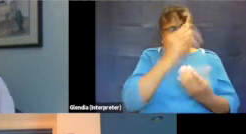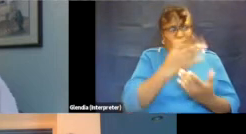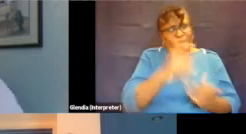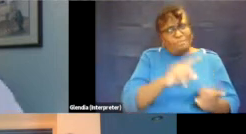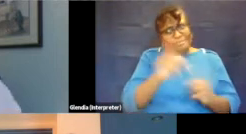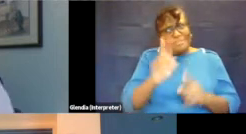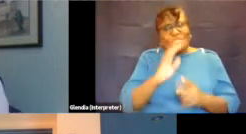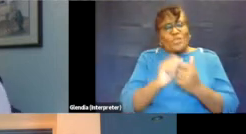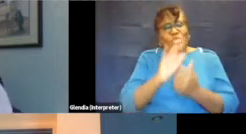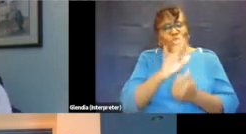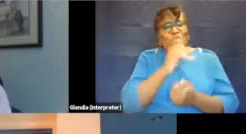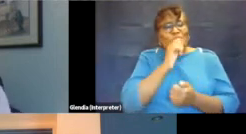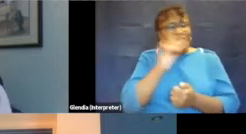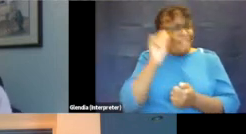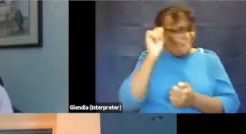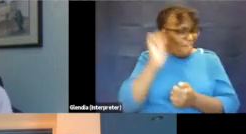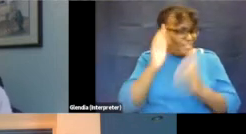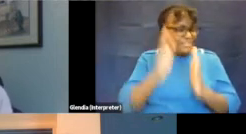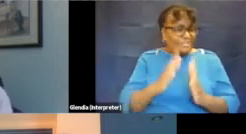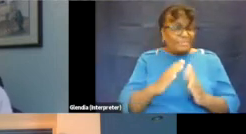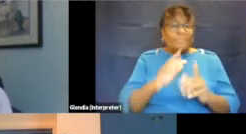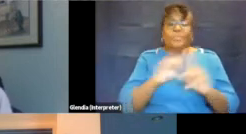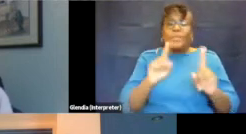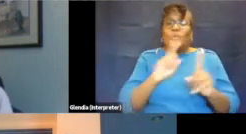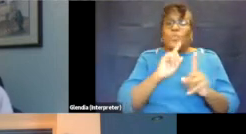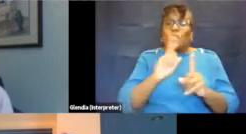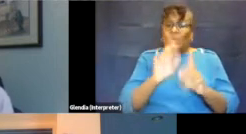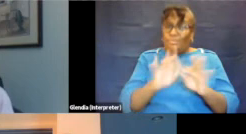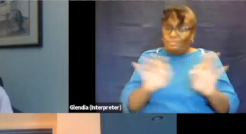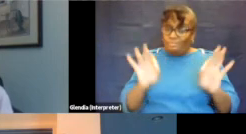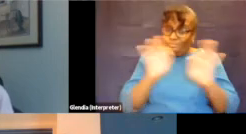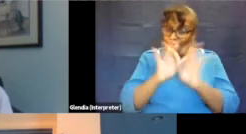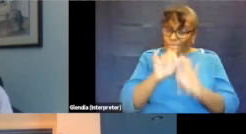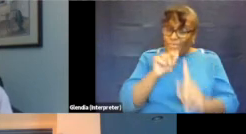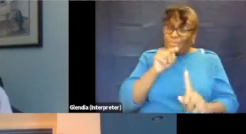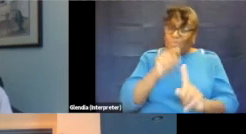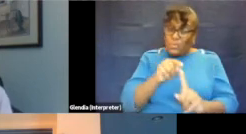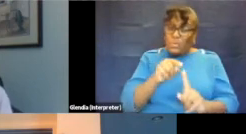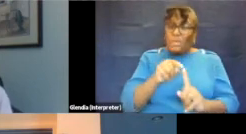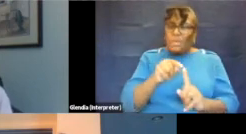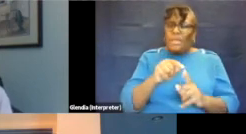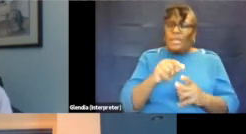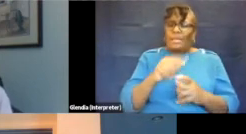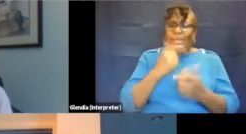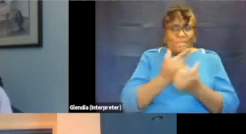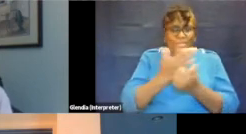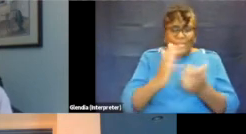the main focus is just nothing's not relevant. Everything is relevant. Have those conversations with your audiologist and just make sure you're as